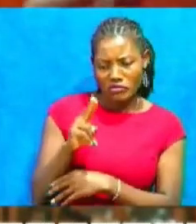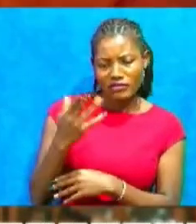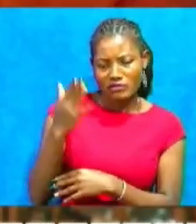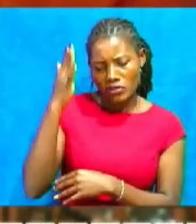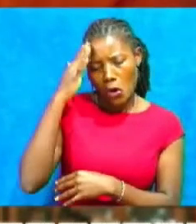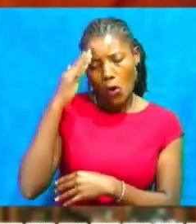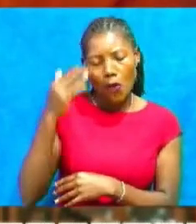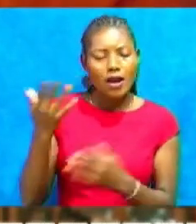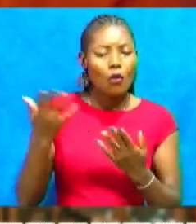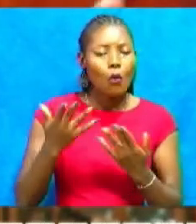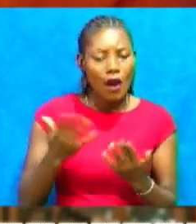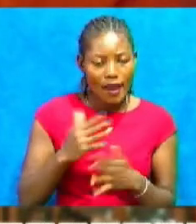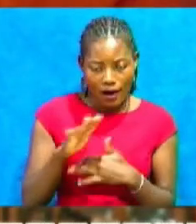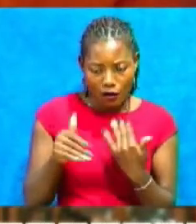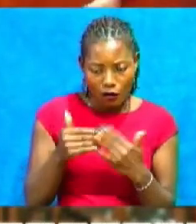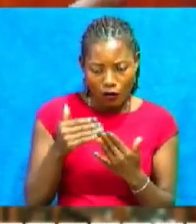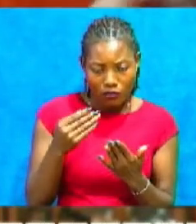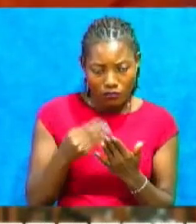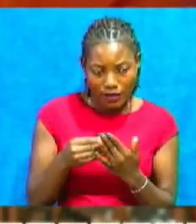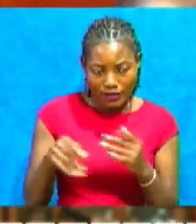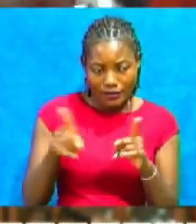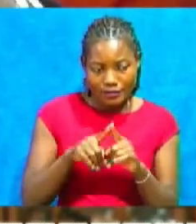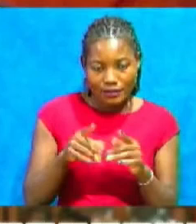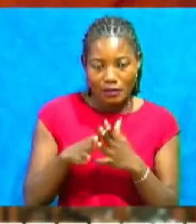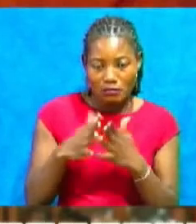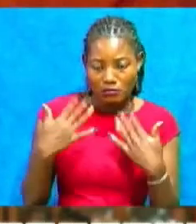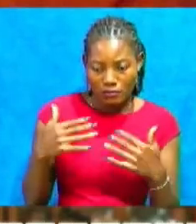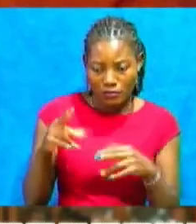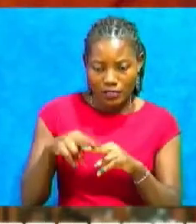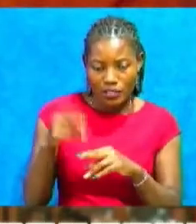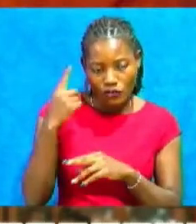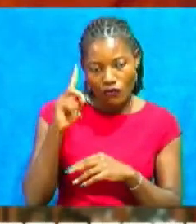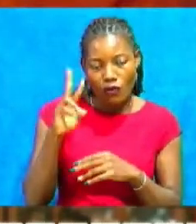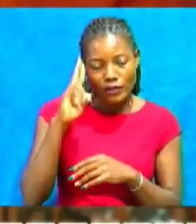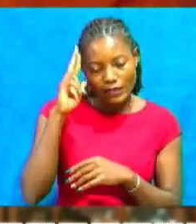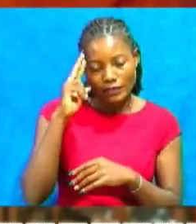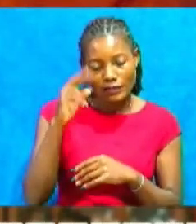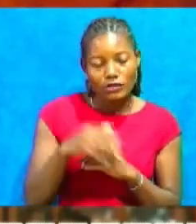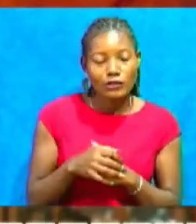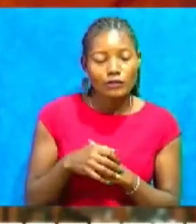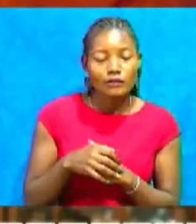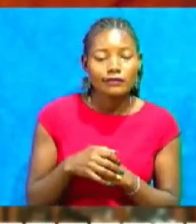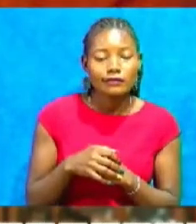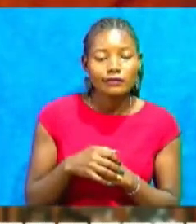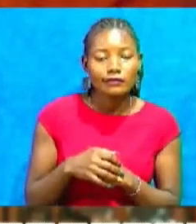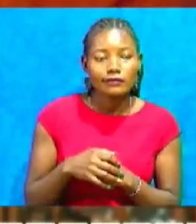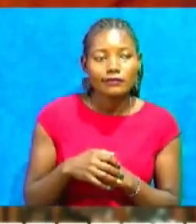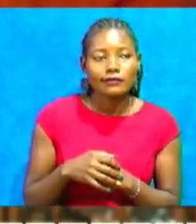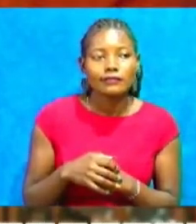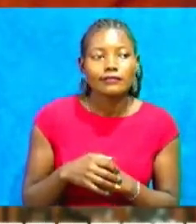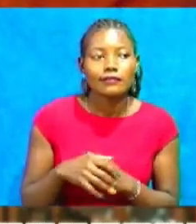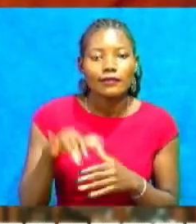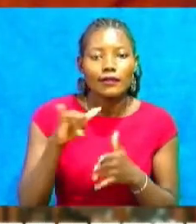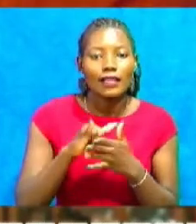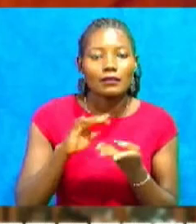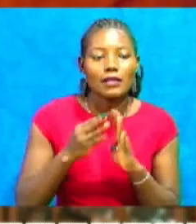where all these monies and all these people they are sitting for purposes of then getting that become and